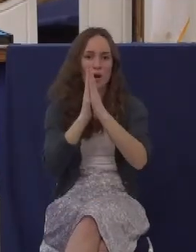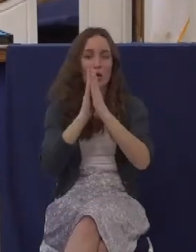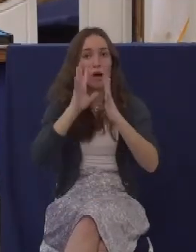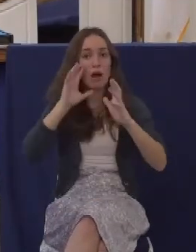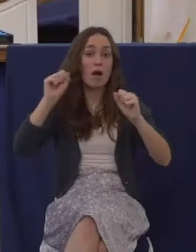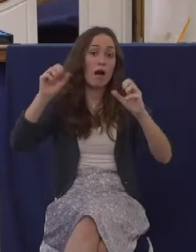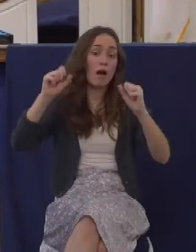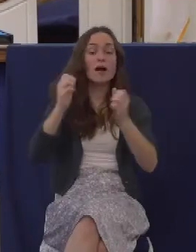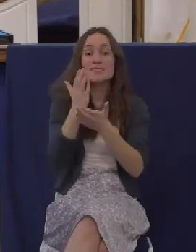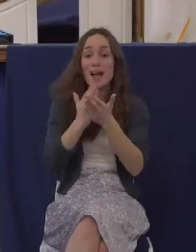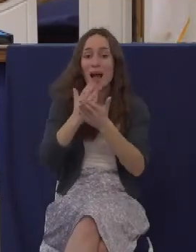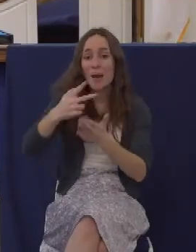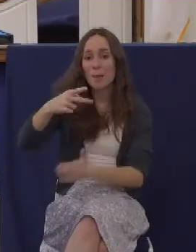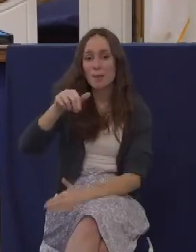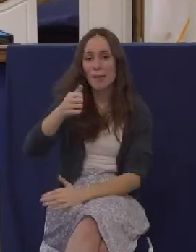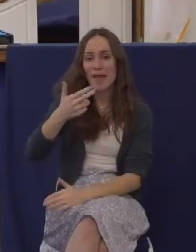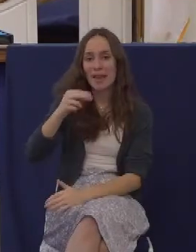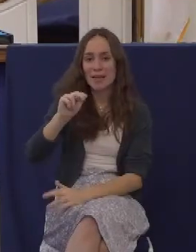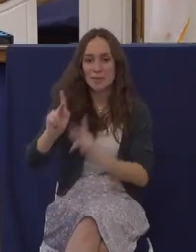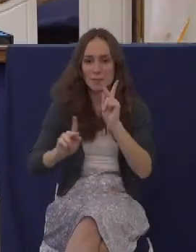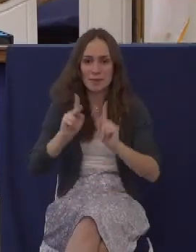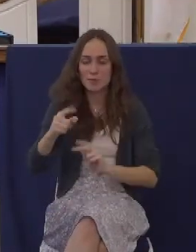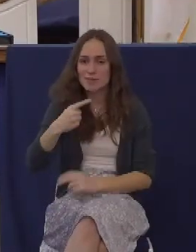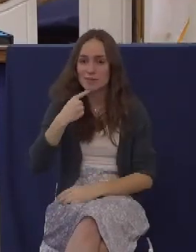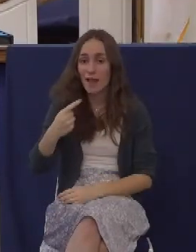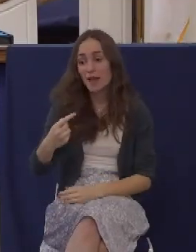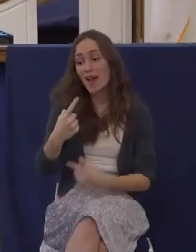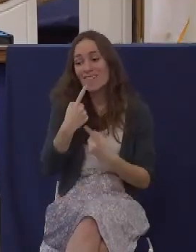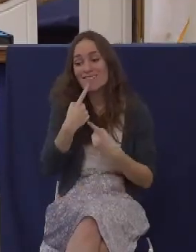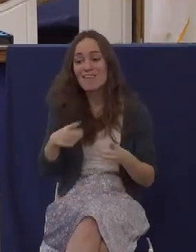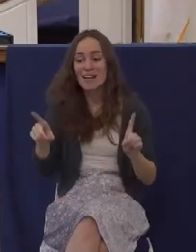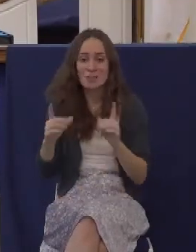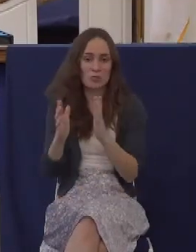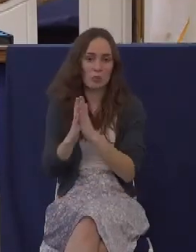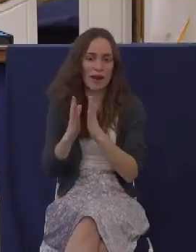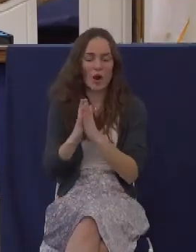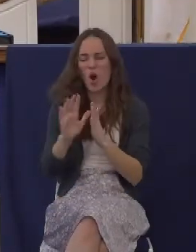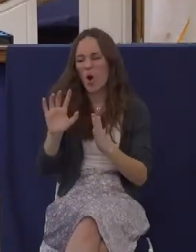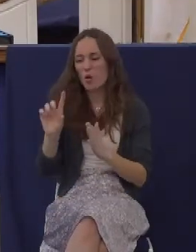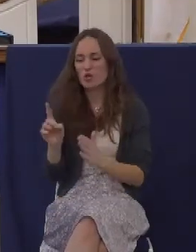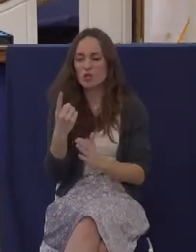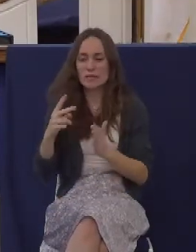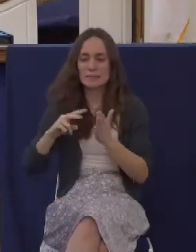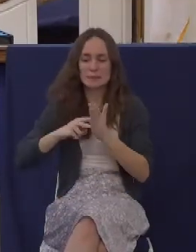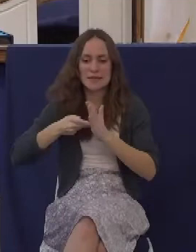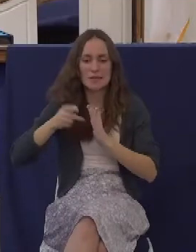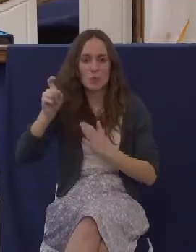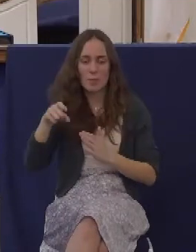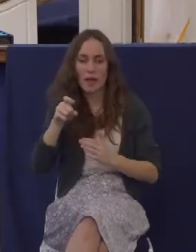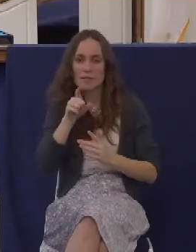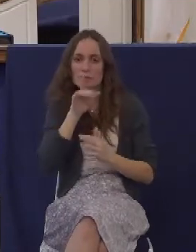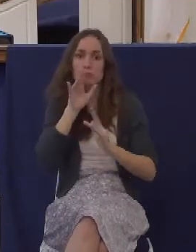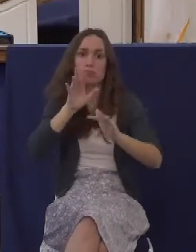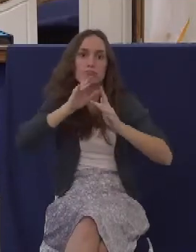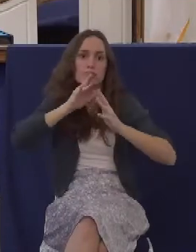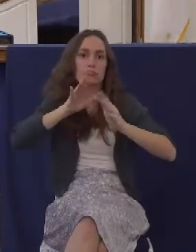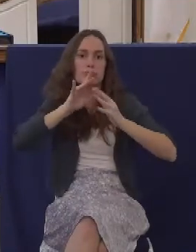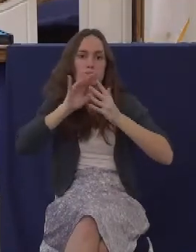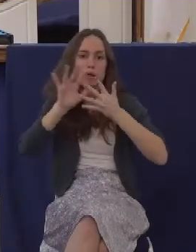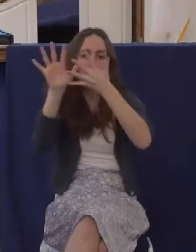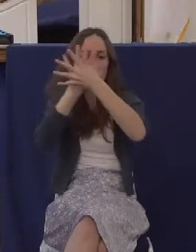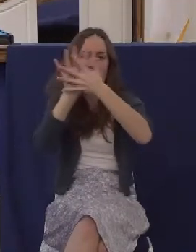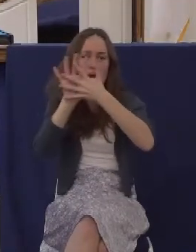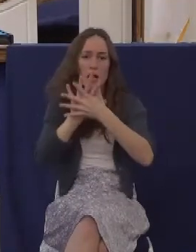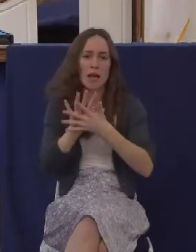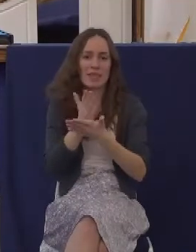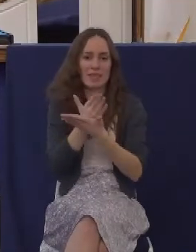was unintelligible gibberish. They could be carried away into ecstasy. It was the language of the divine.